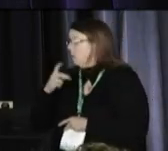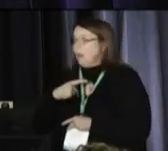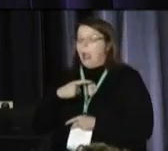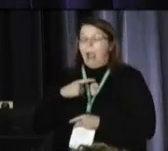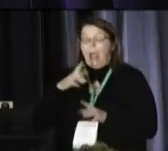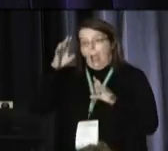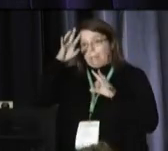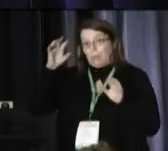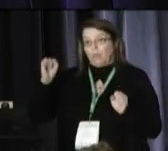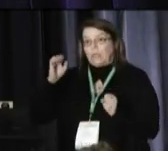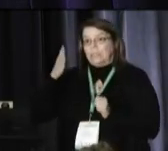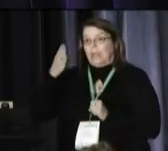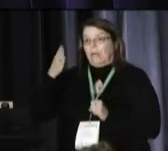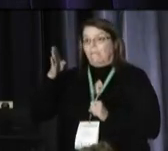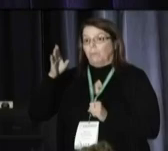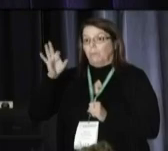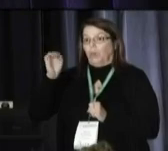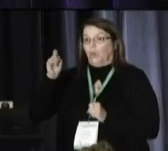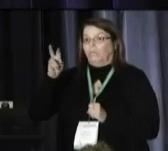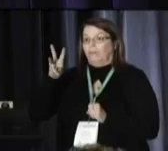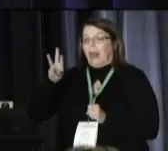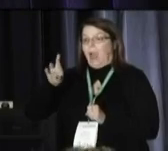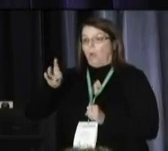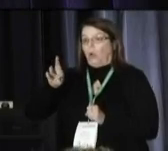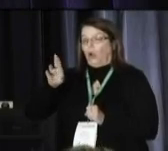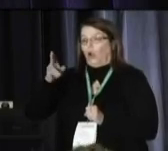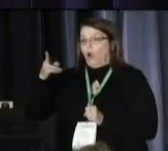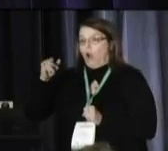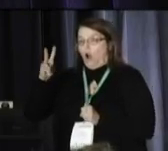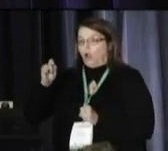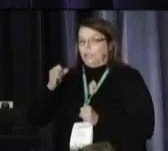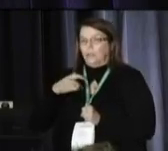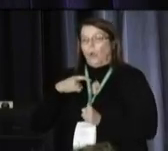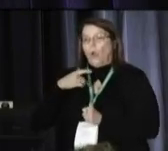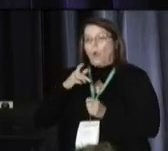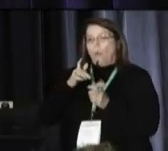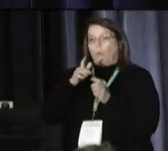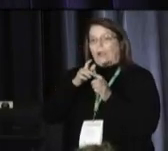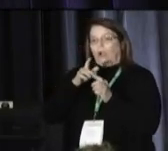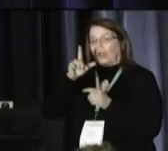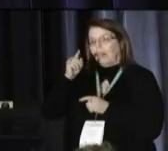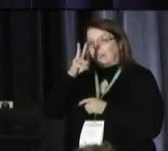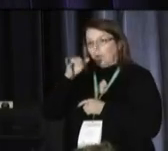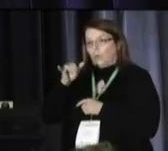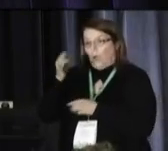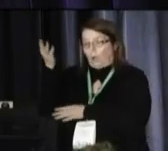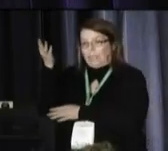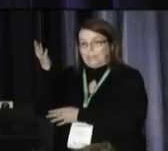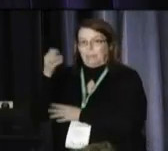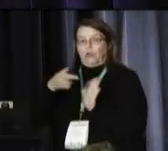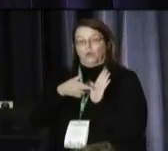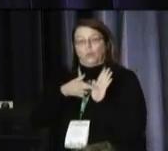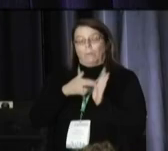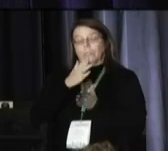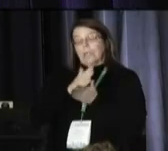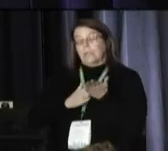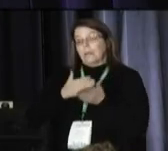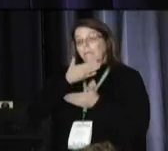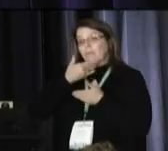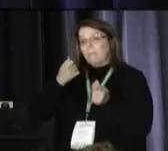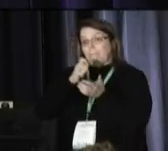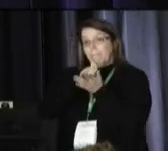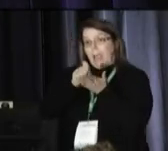Arts. We are a literary speakers agency representing some of the best writers working